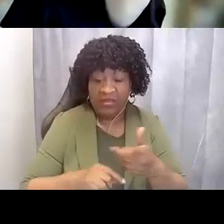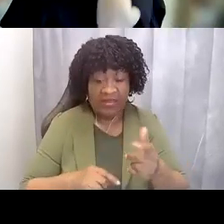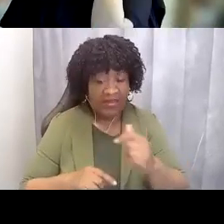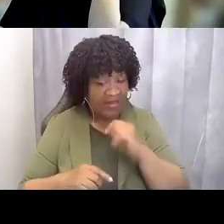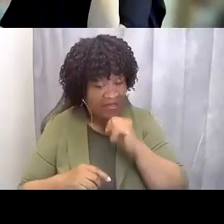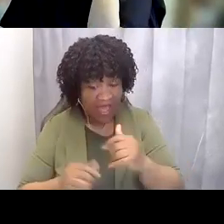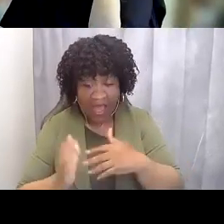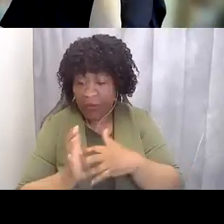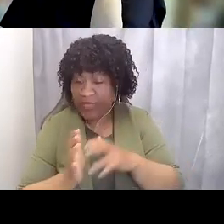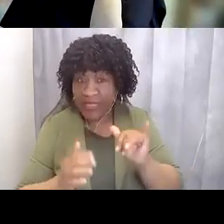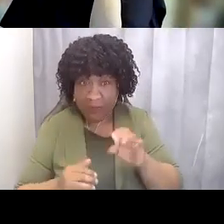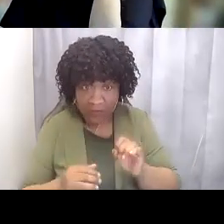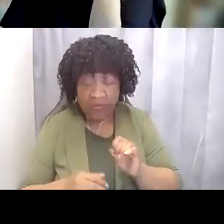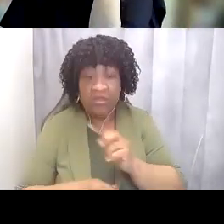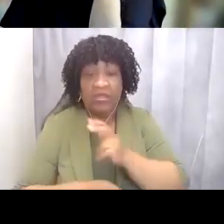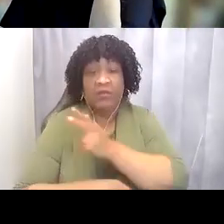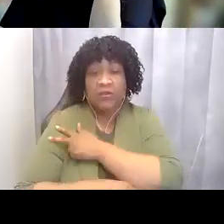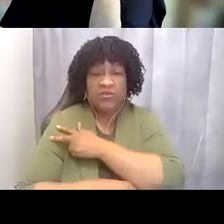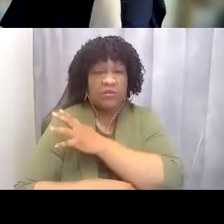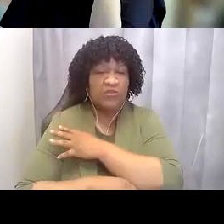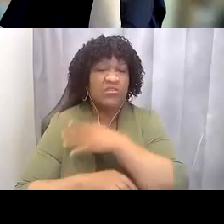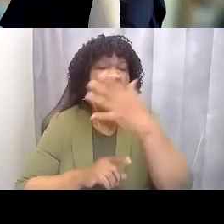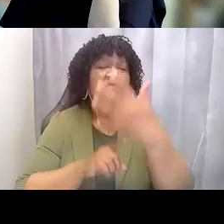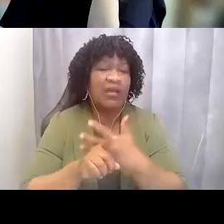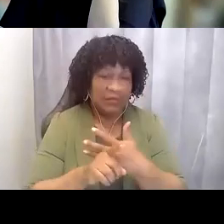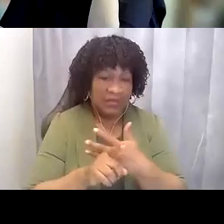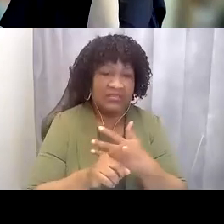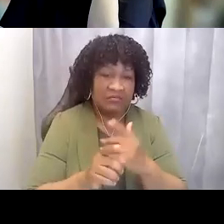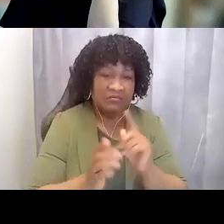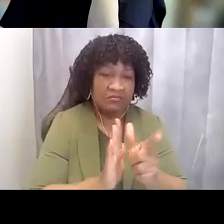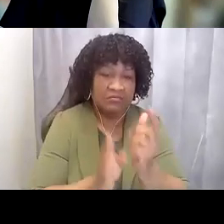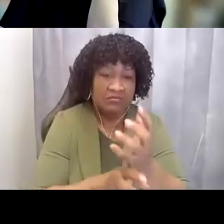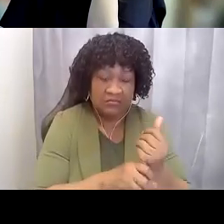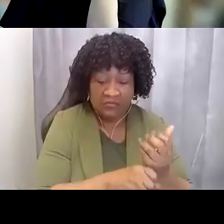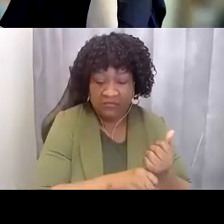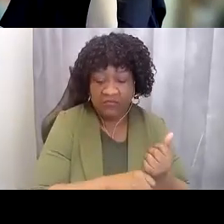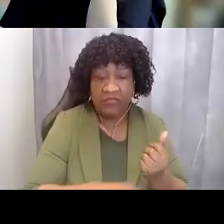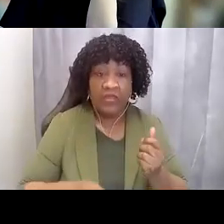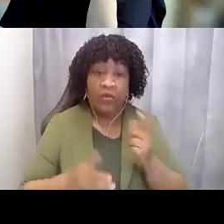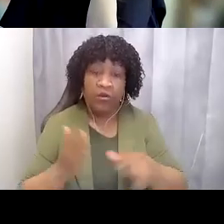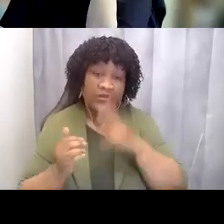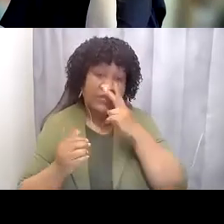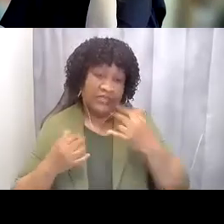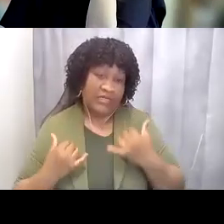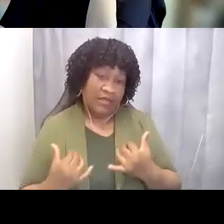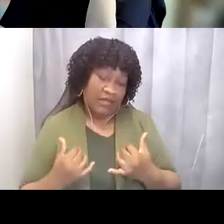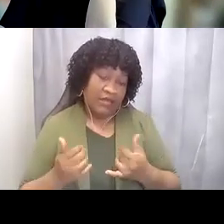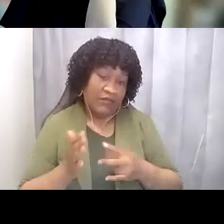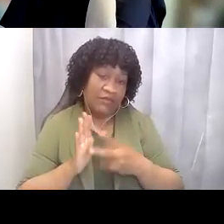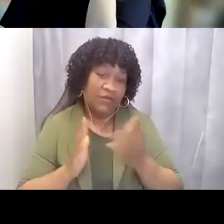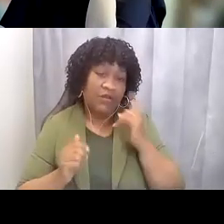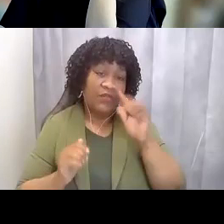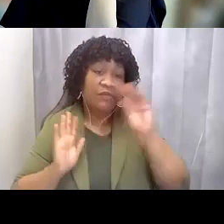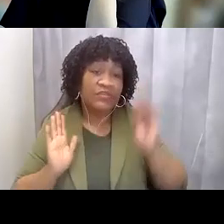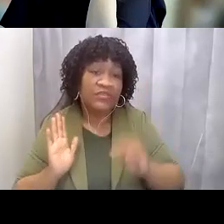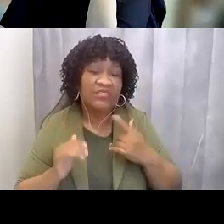immunocompromised would get the booster at 5 months. what we see is that the percentage